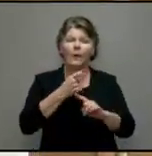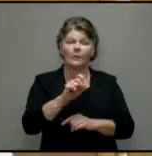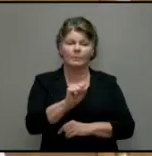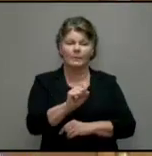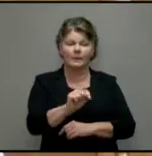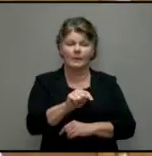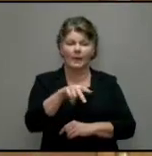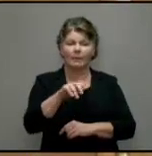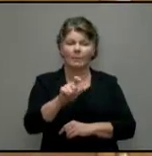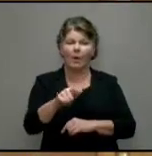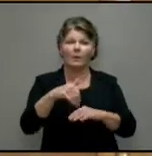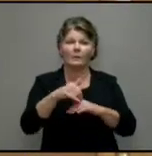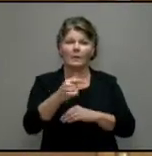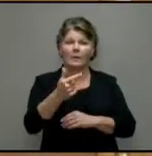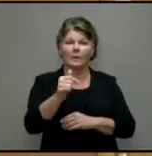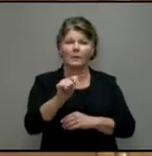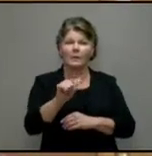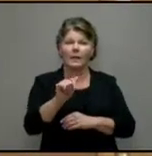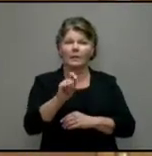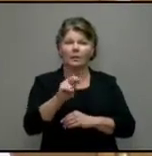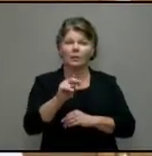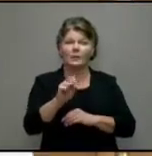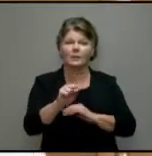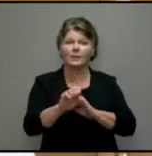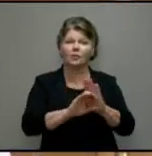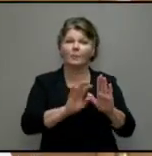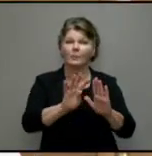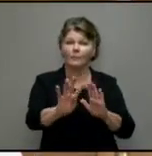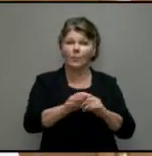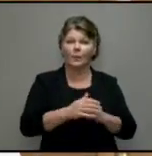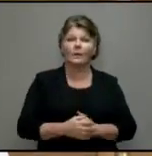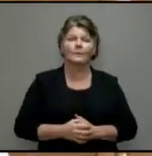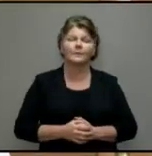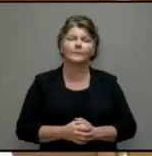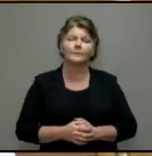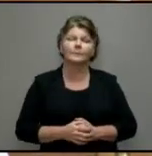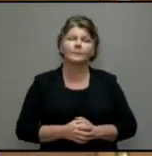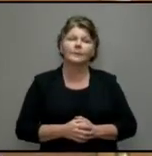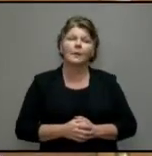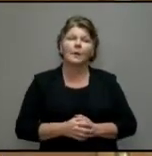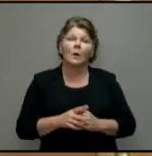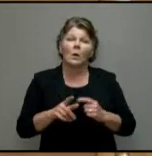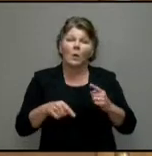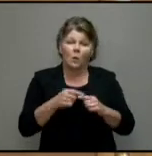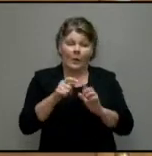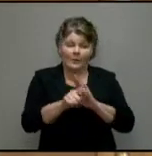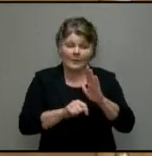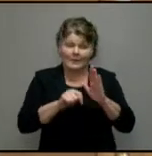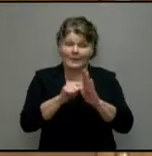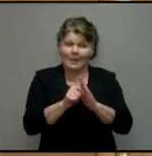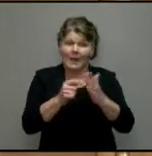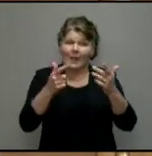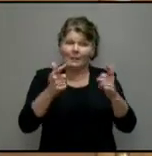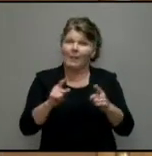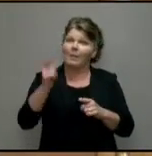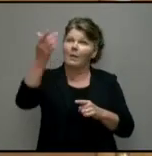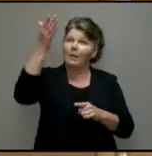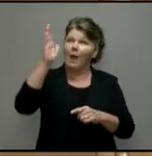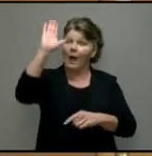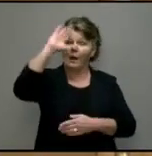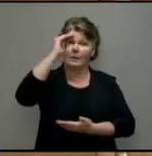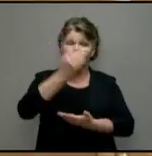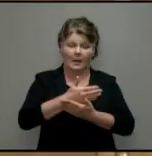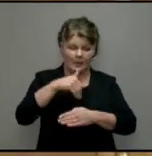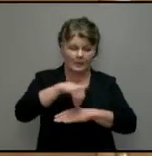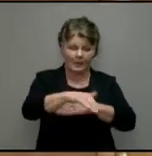St. Paul's letter to the Galatians, the fourth chapter. He writes, "But when the fullness of time had come, God sent forth his Son, born